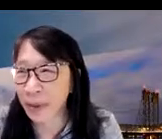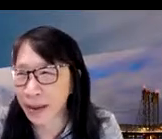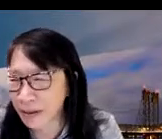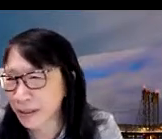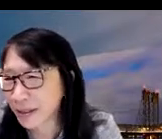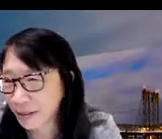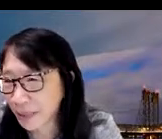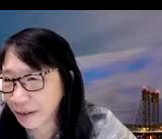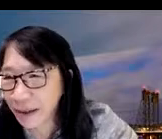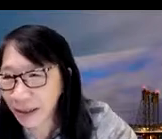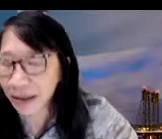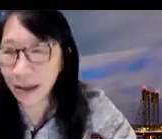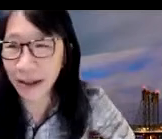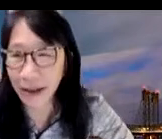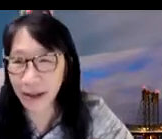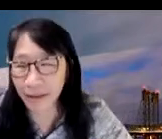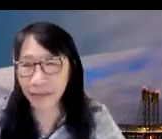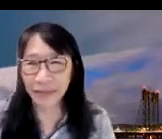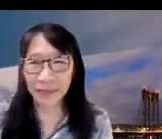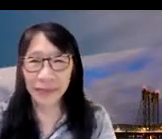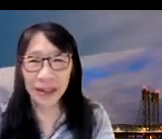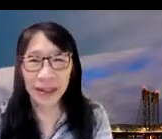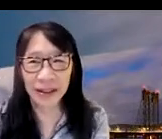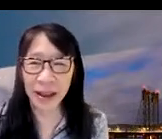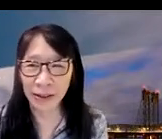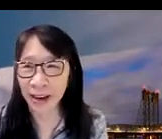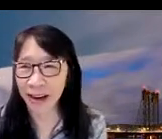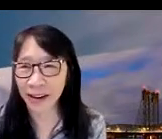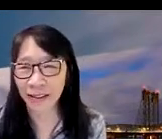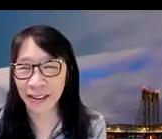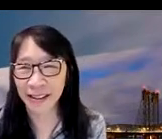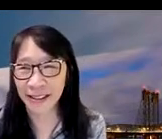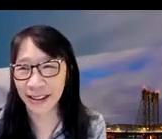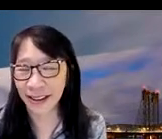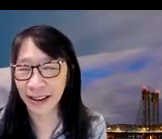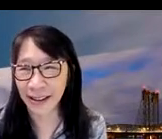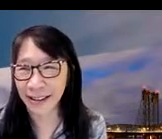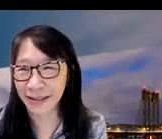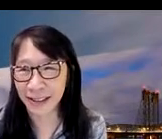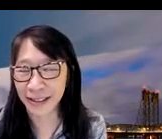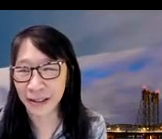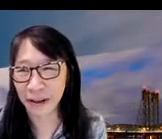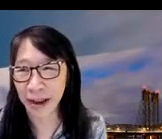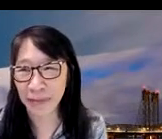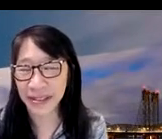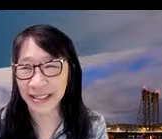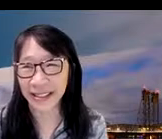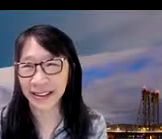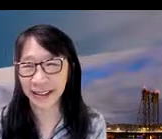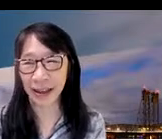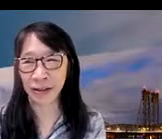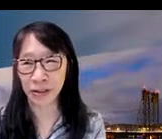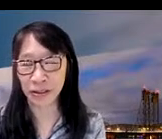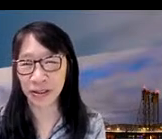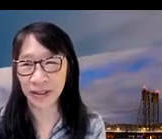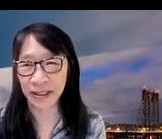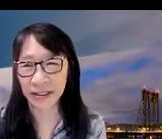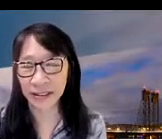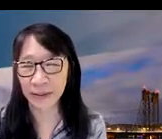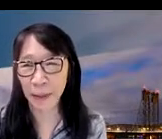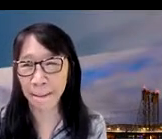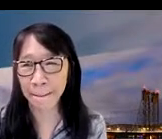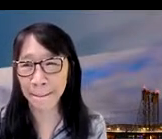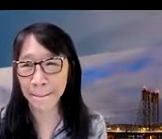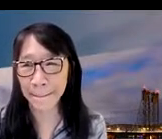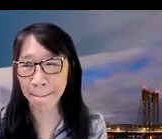know people ask questions about the kind of the elevator versus the helix versus the ramps and other sorts of